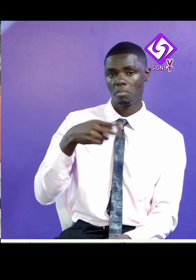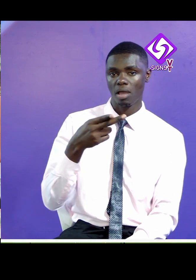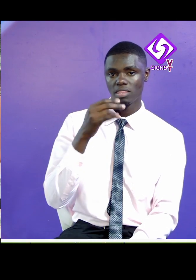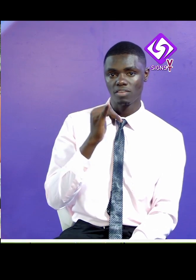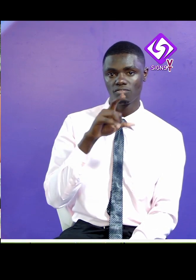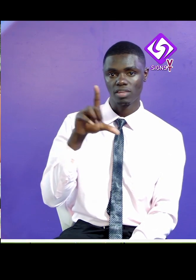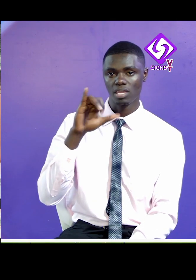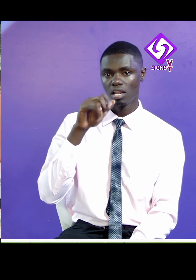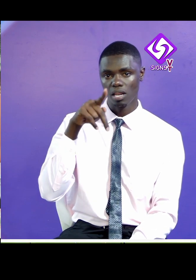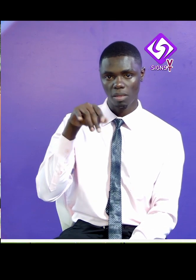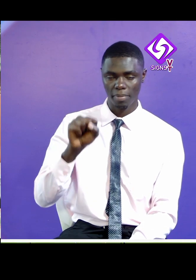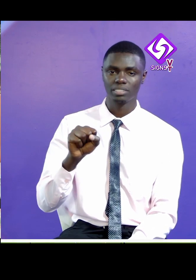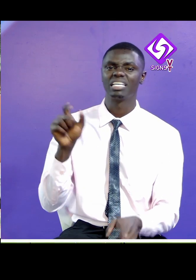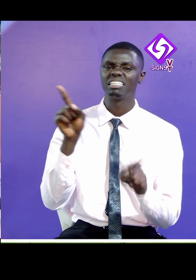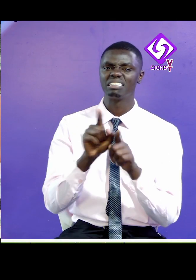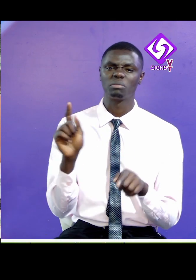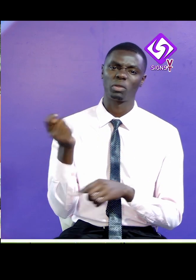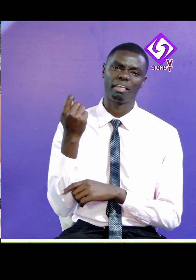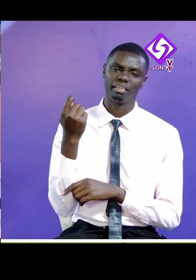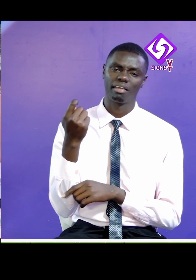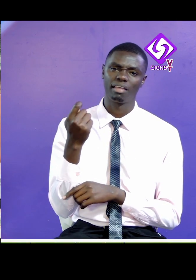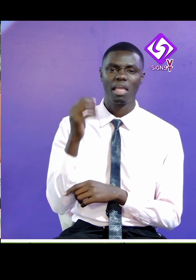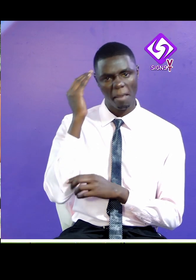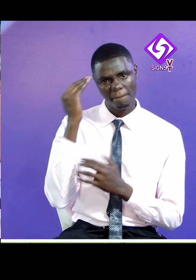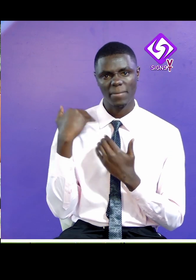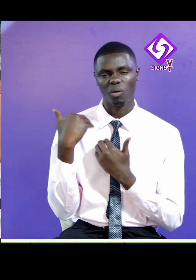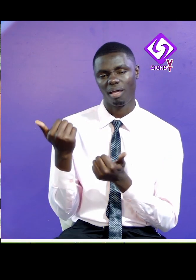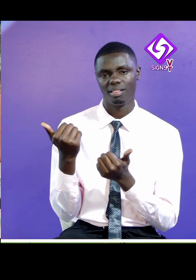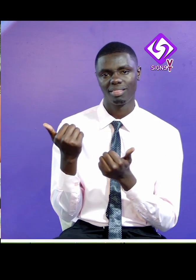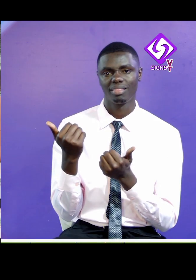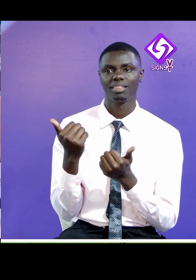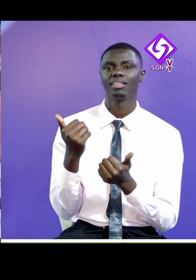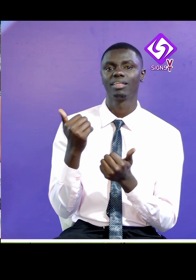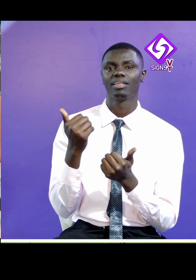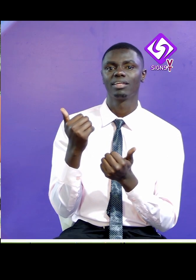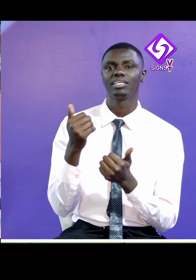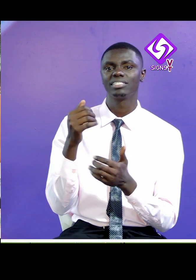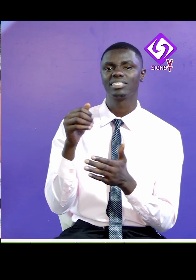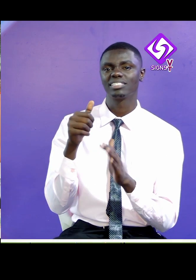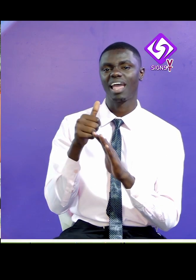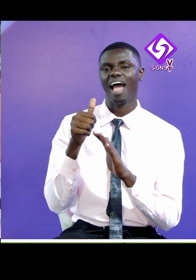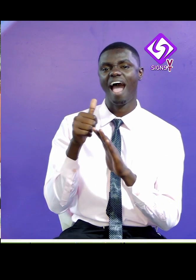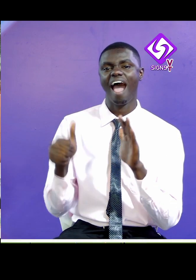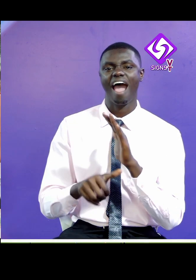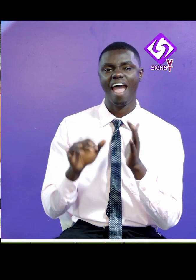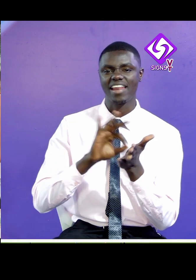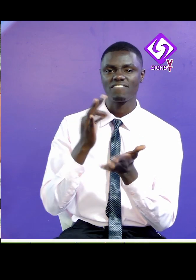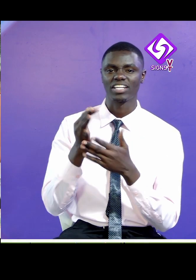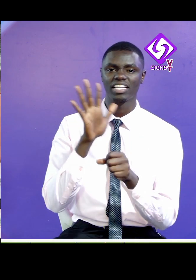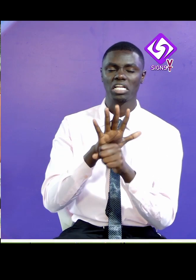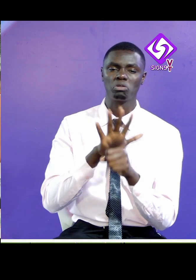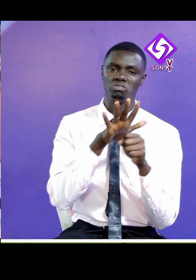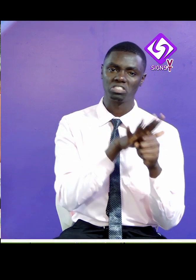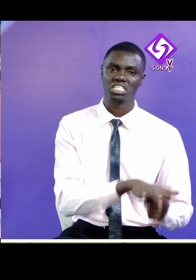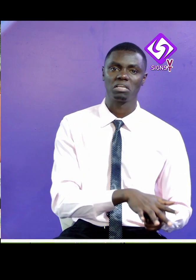very similar to Kenyan community. The mental health is underfunded and there's a lot of